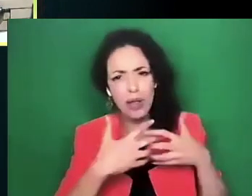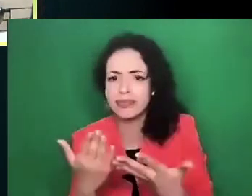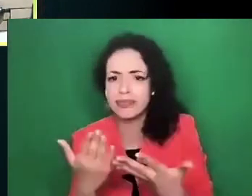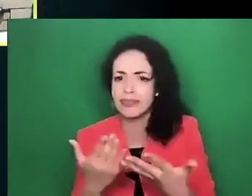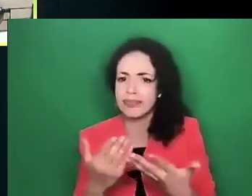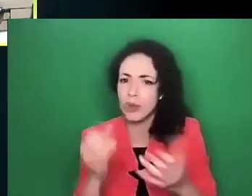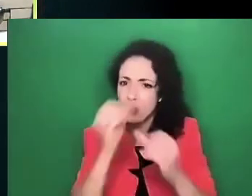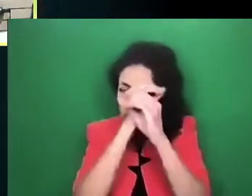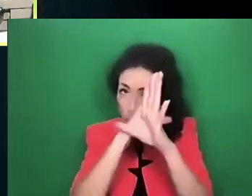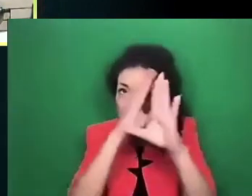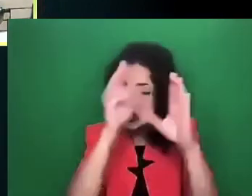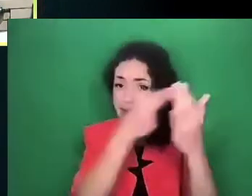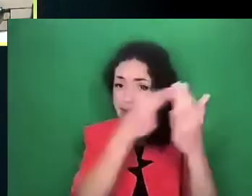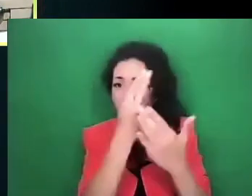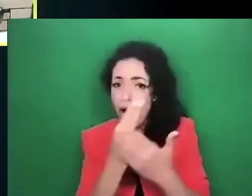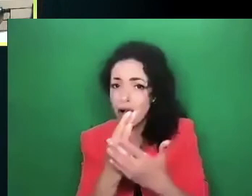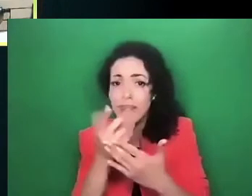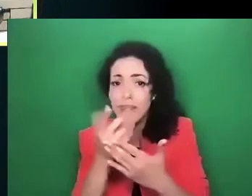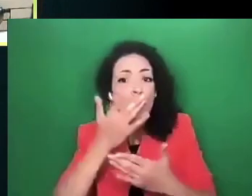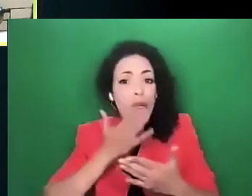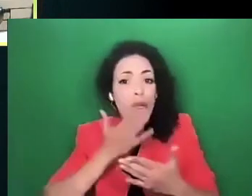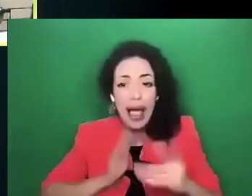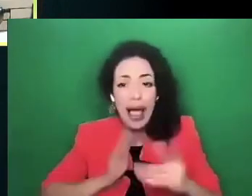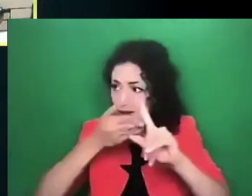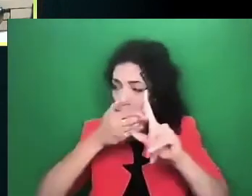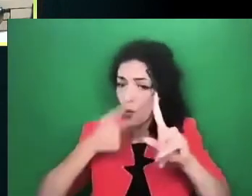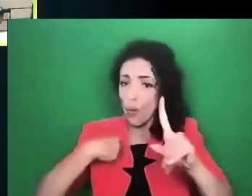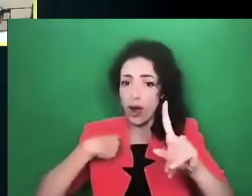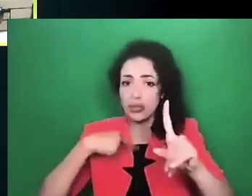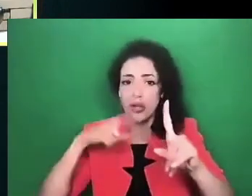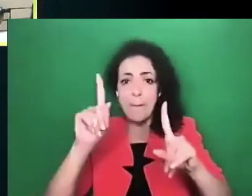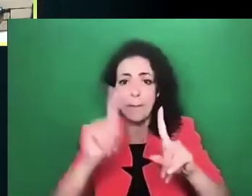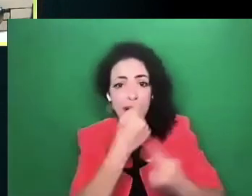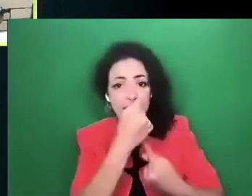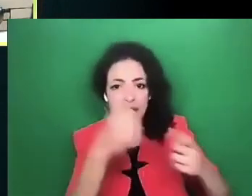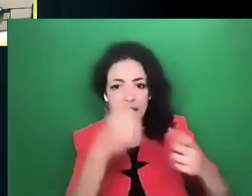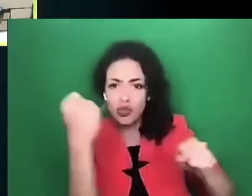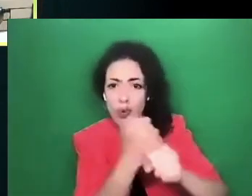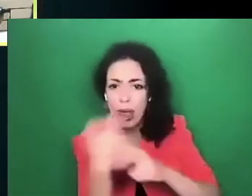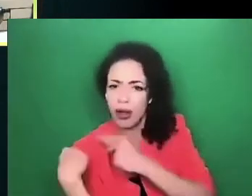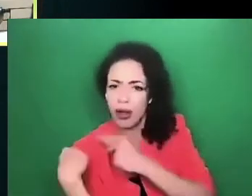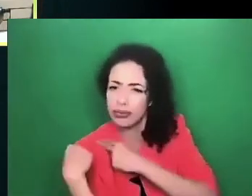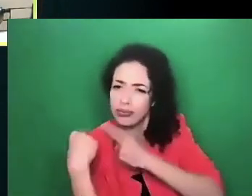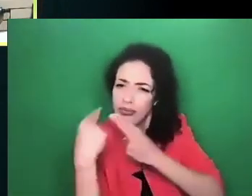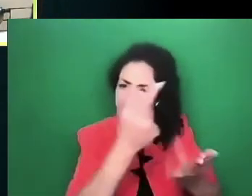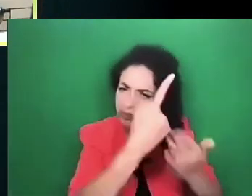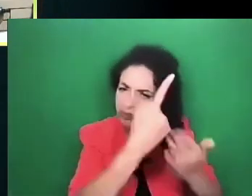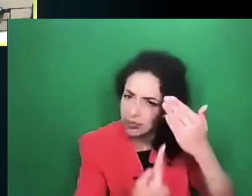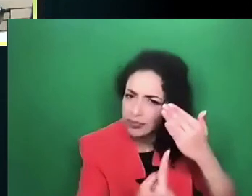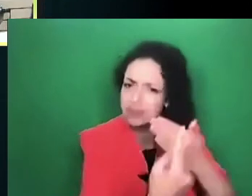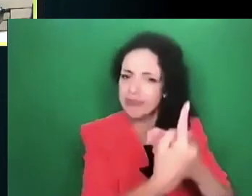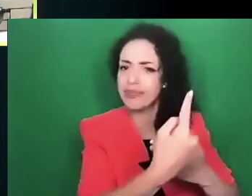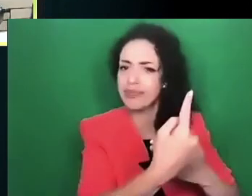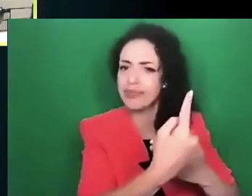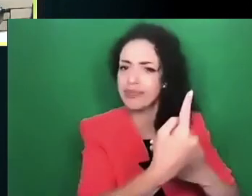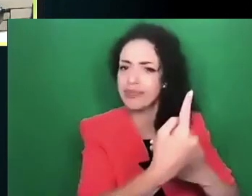of making, returning that agency of making that connects the ecology. Mm. With the place,